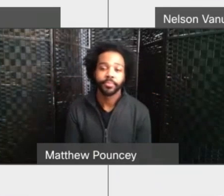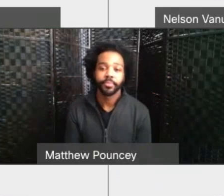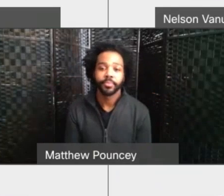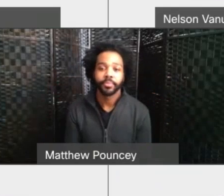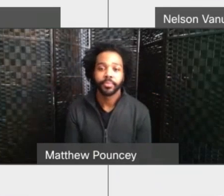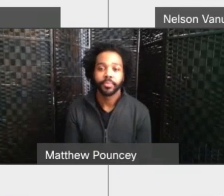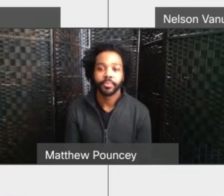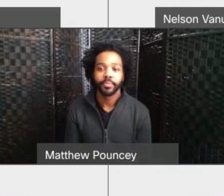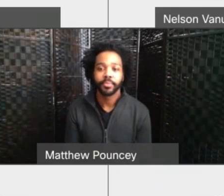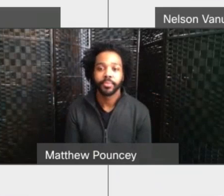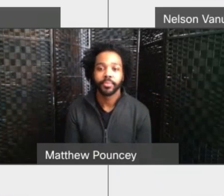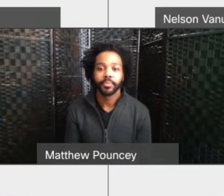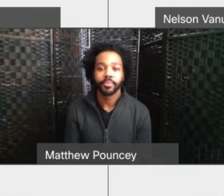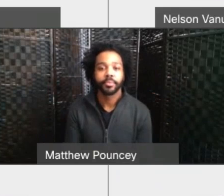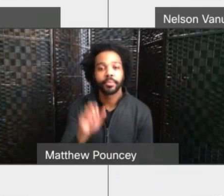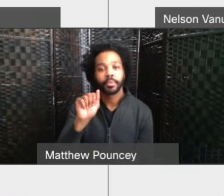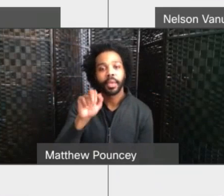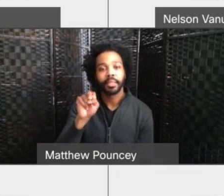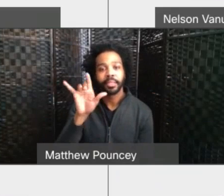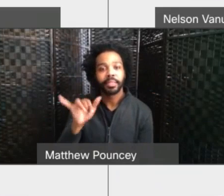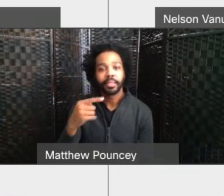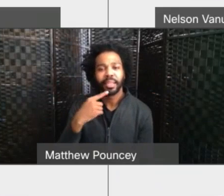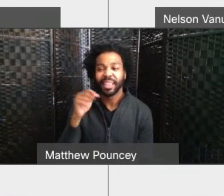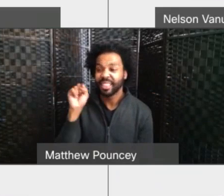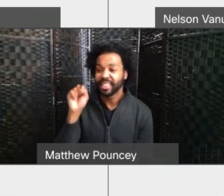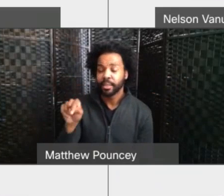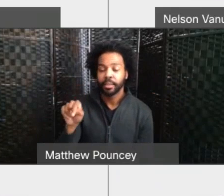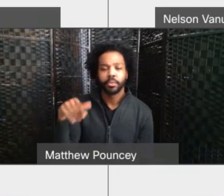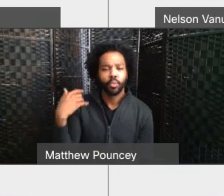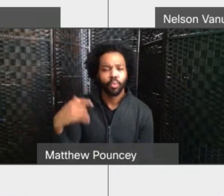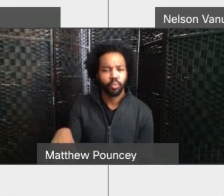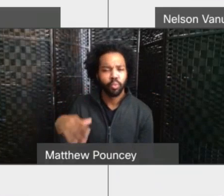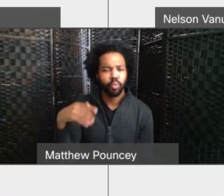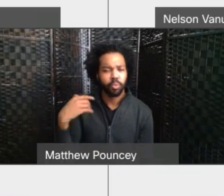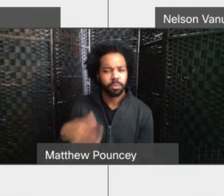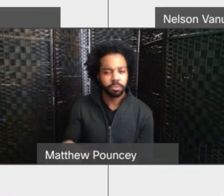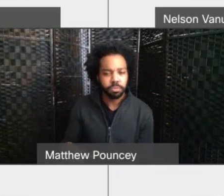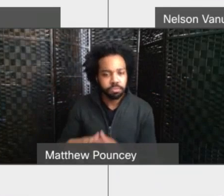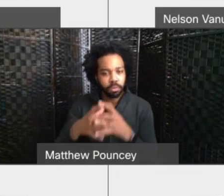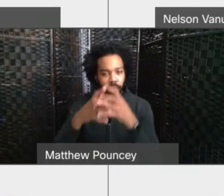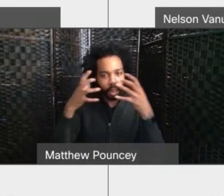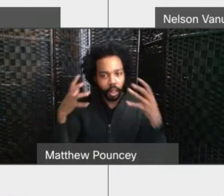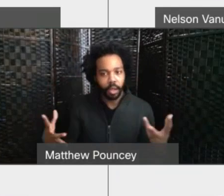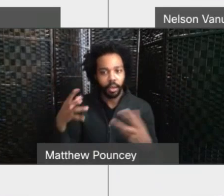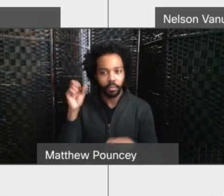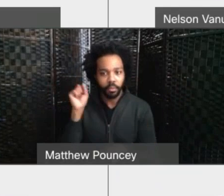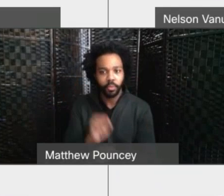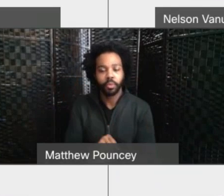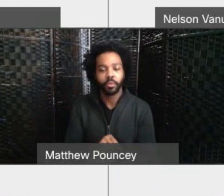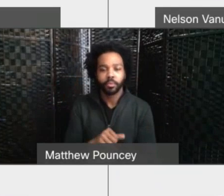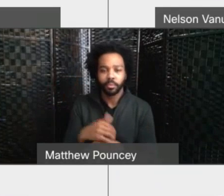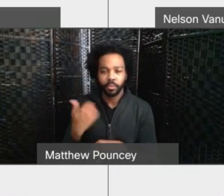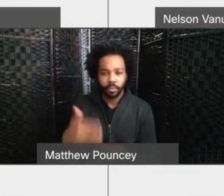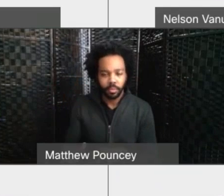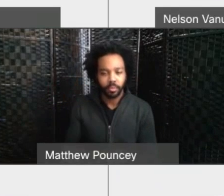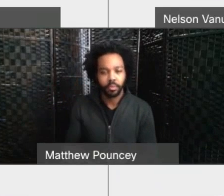This is a tremendous undertaking. There are 700,000 residents, although they're only seeking